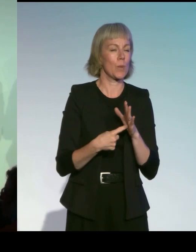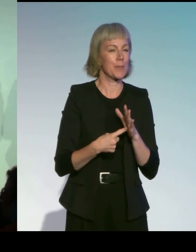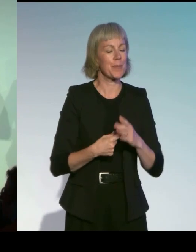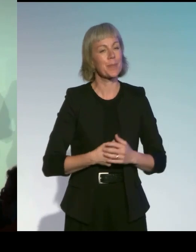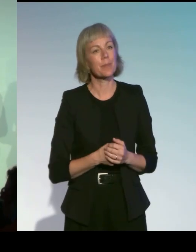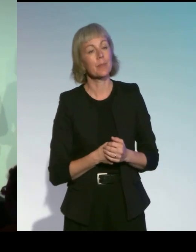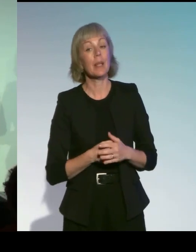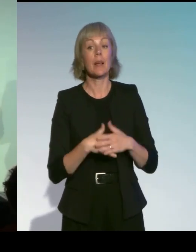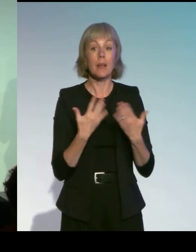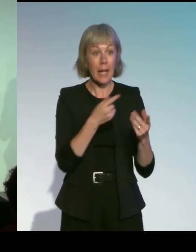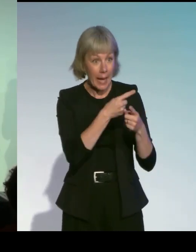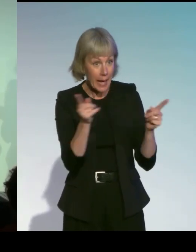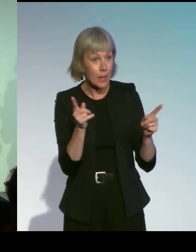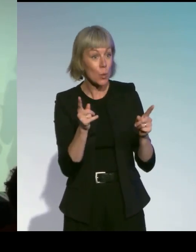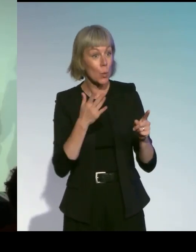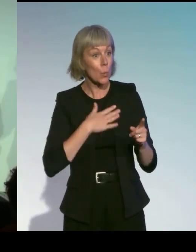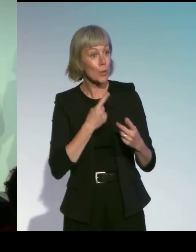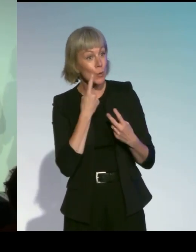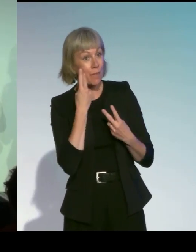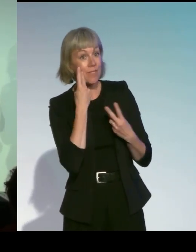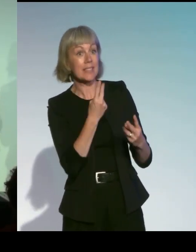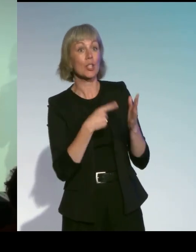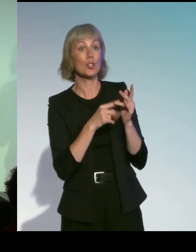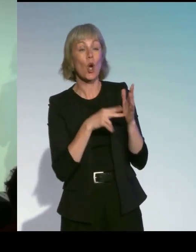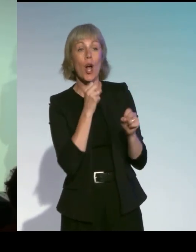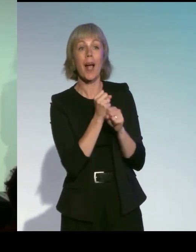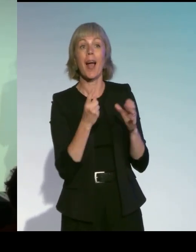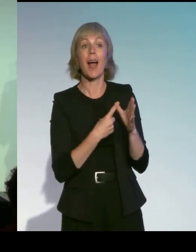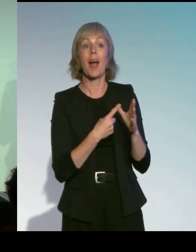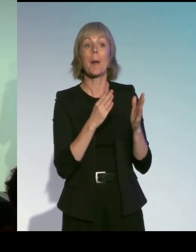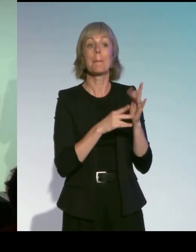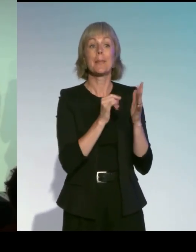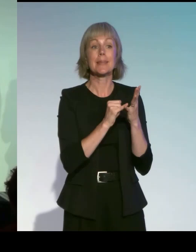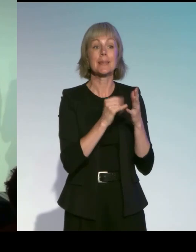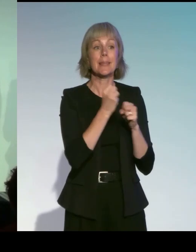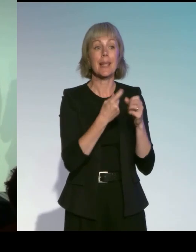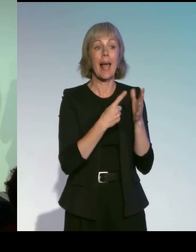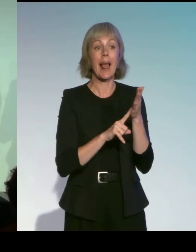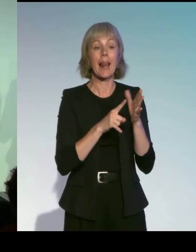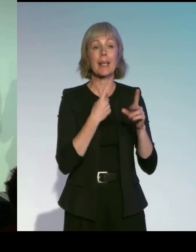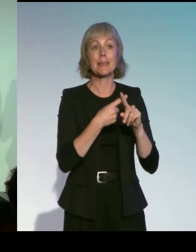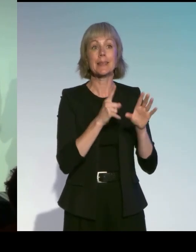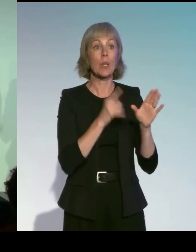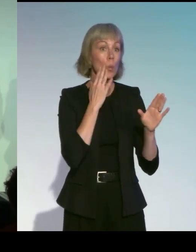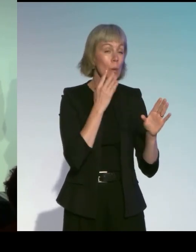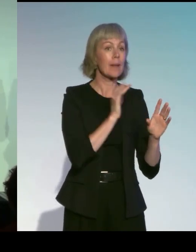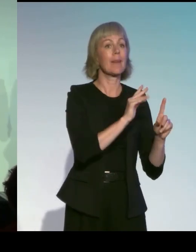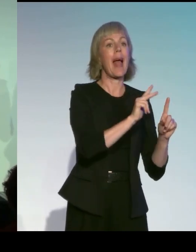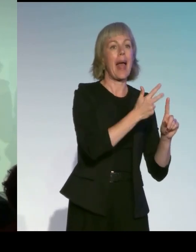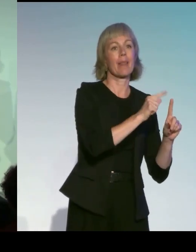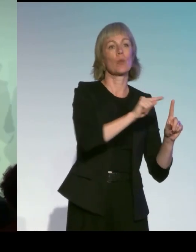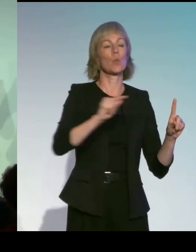And by the way, if any of you want to join us in Tonga, the Miss Galaxy runs from the 8th of July to the